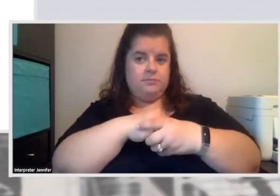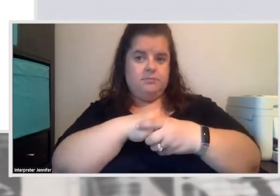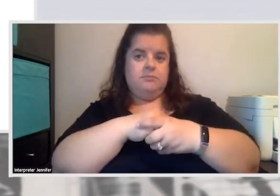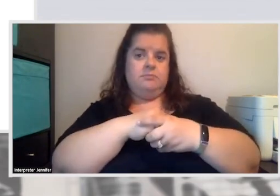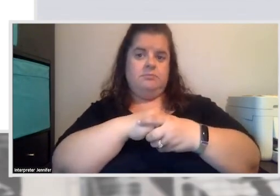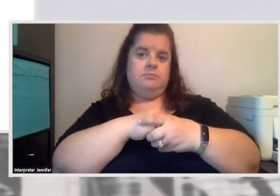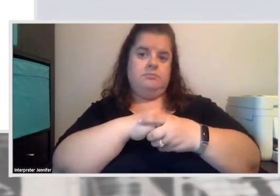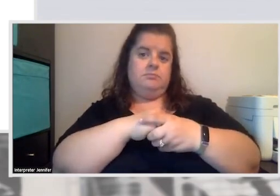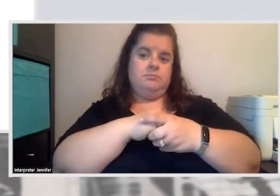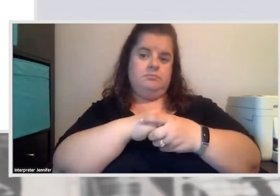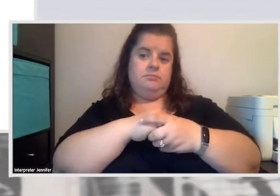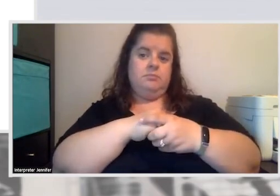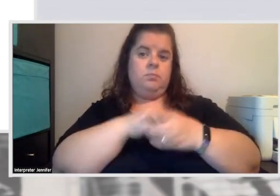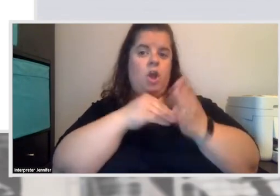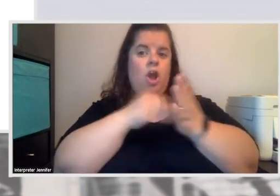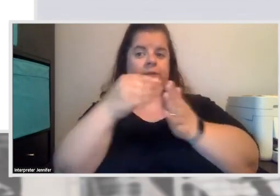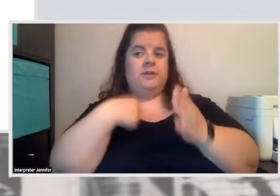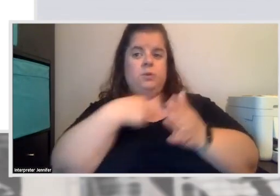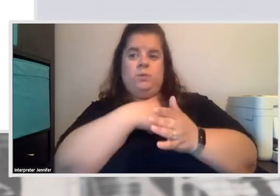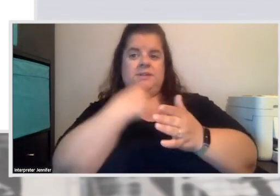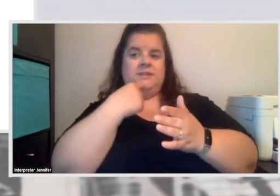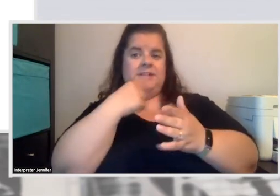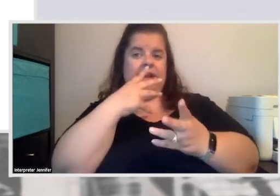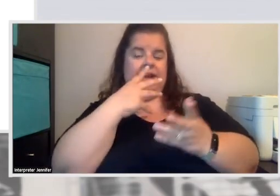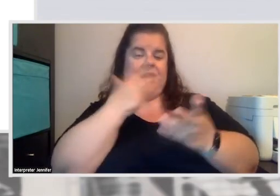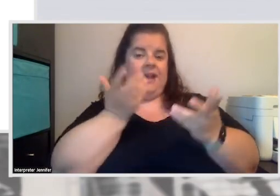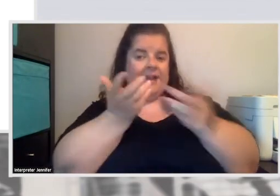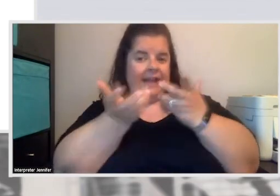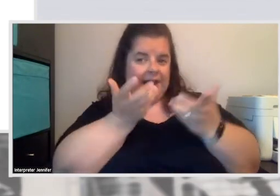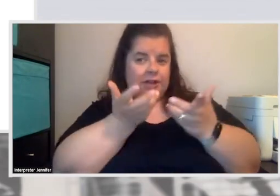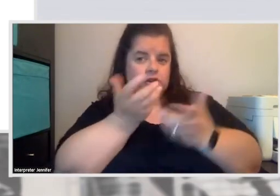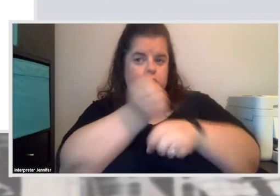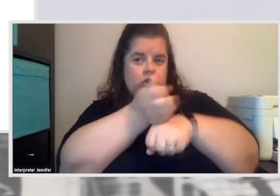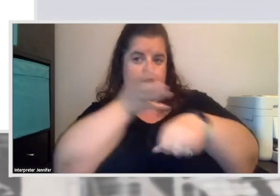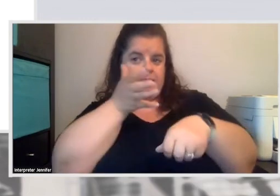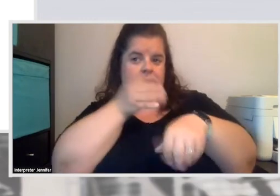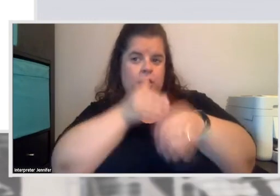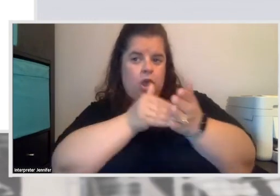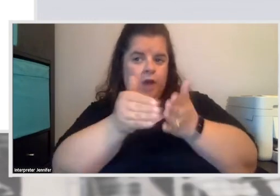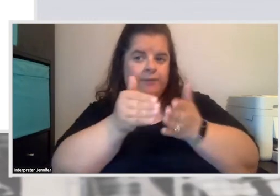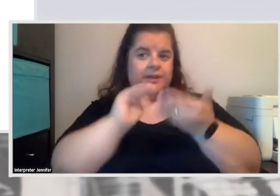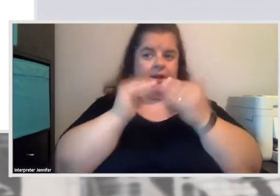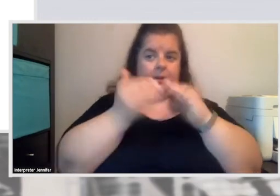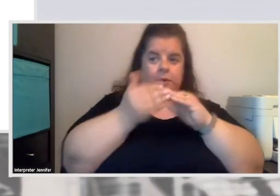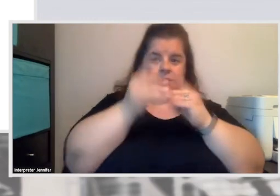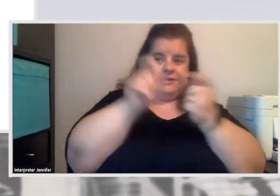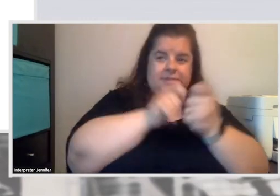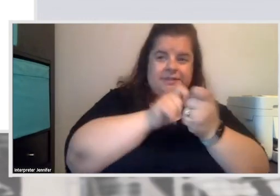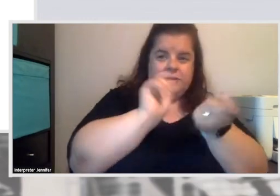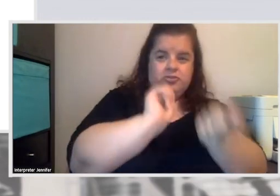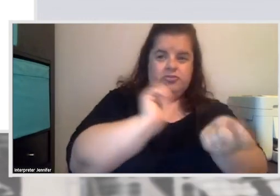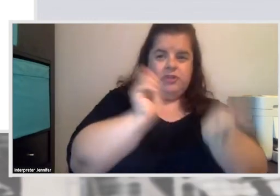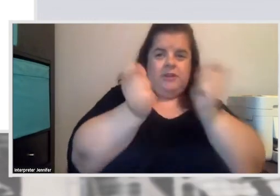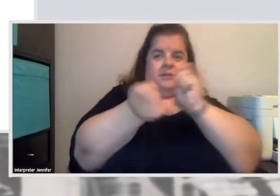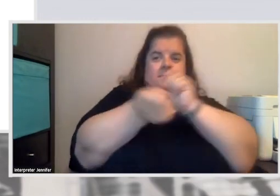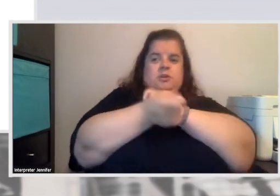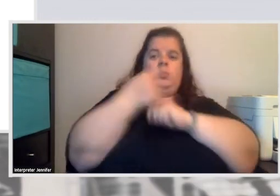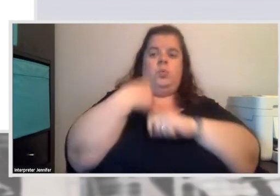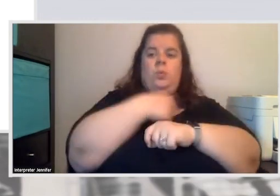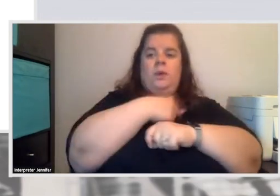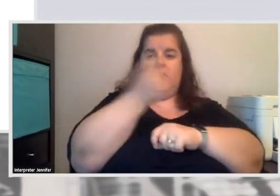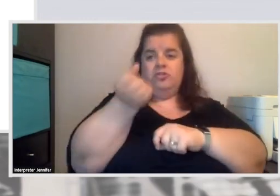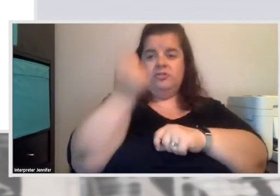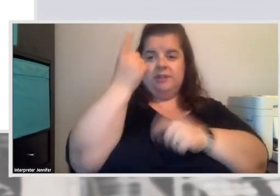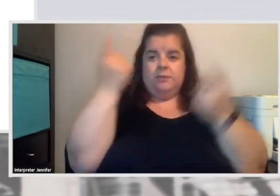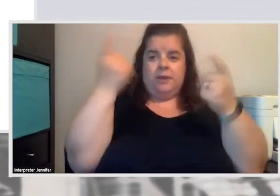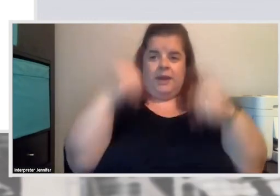we often say, engage early and often. So we're thinking about community specific transformation. We understand what's happening in Sheridan is different